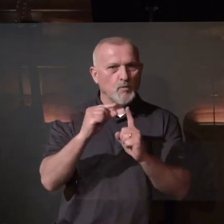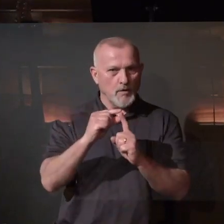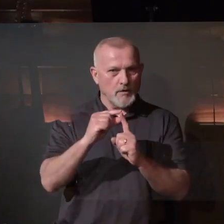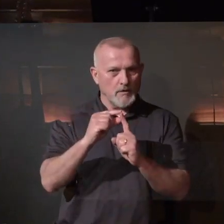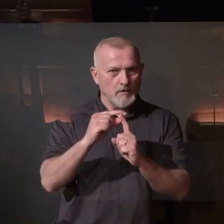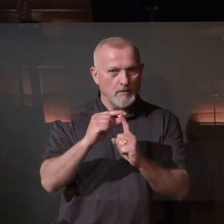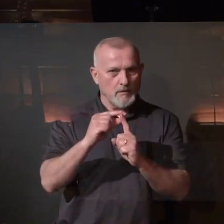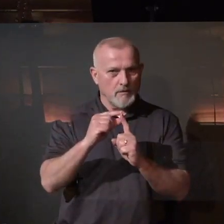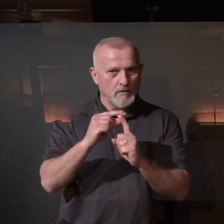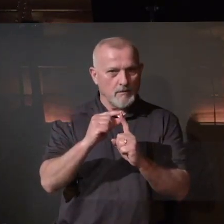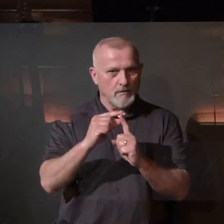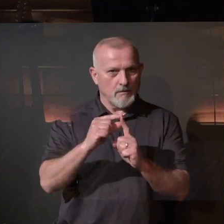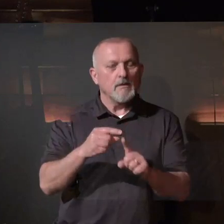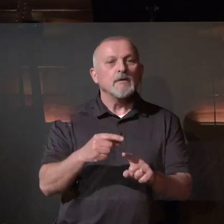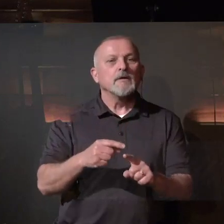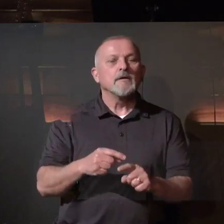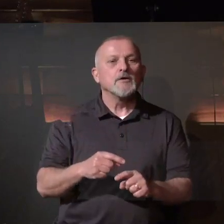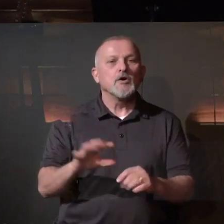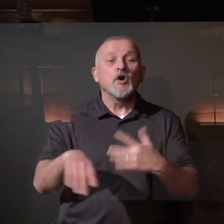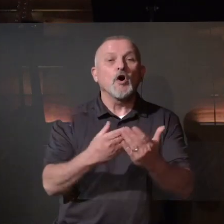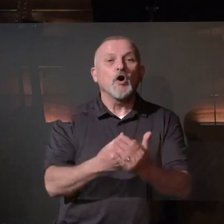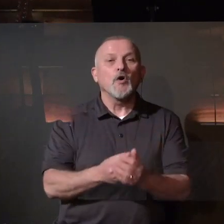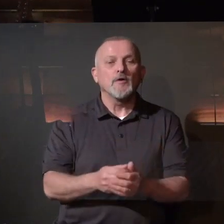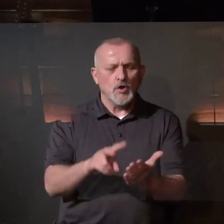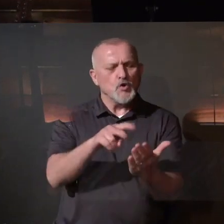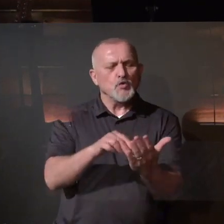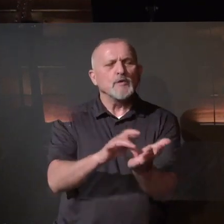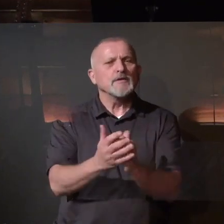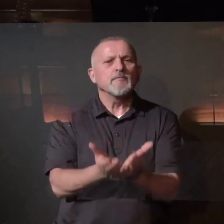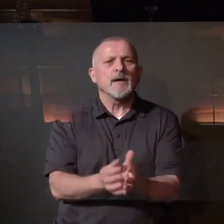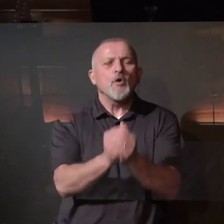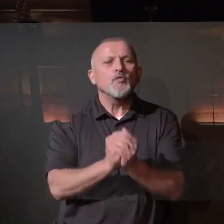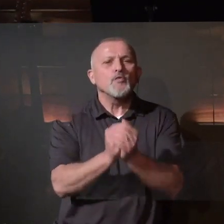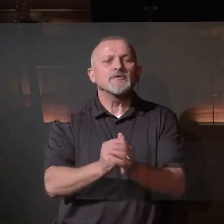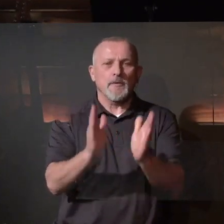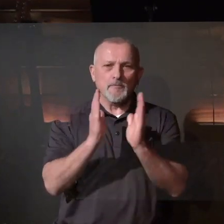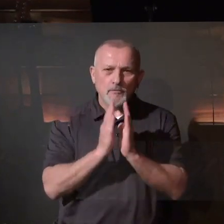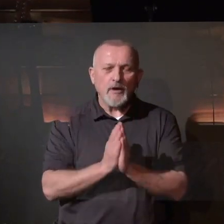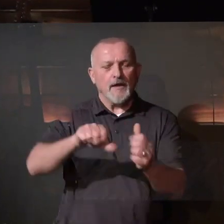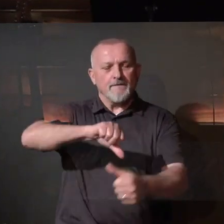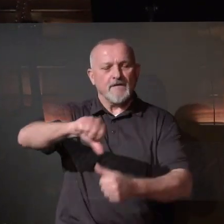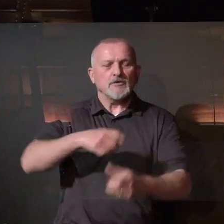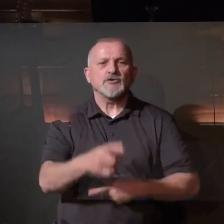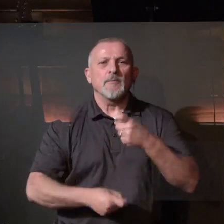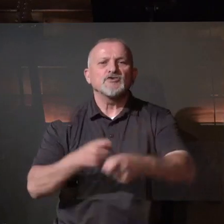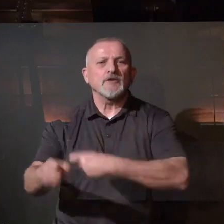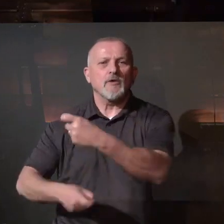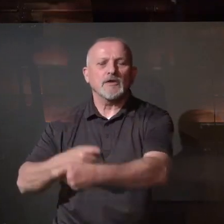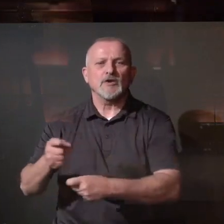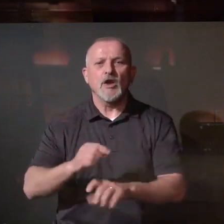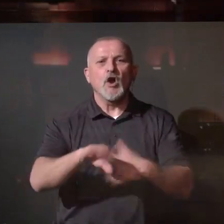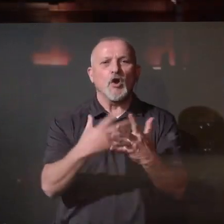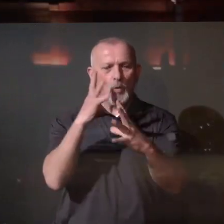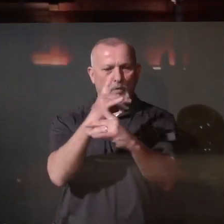From reading your word, from praying, through worship, through generosity, through fellowship. And it's all summed up in